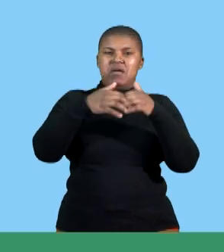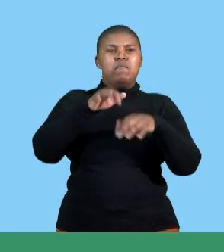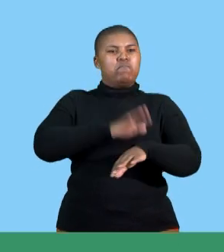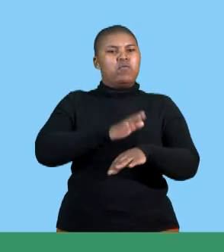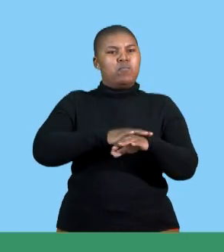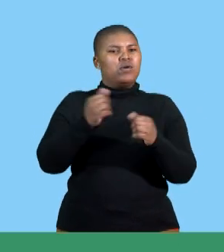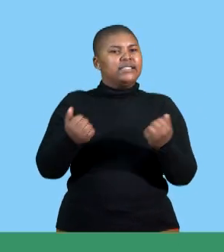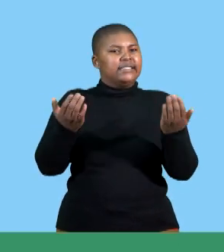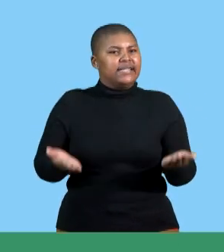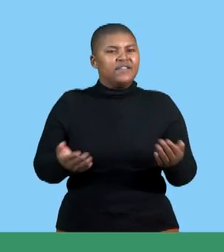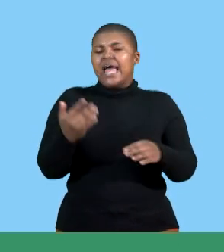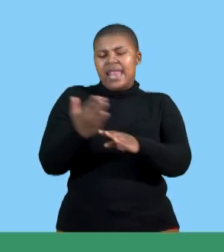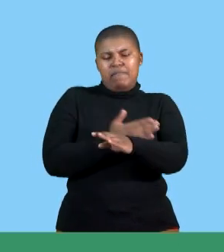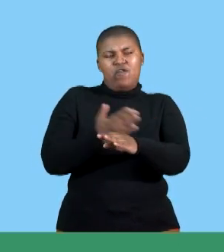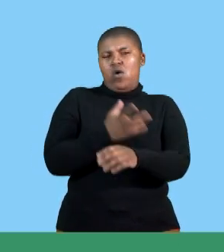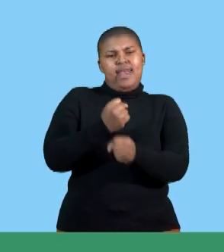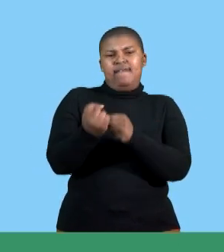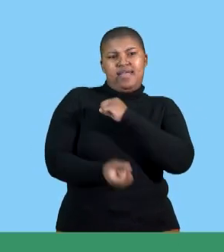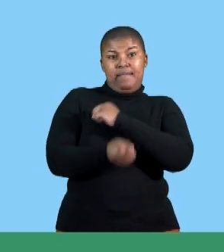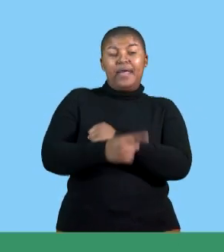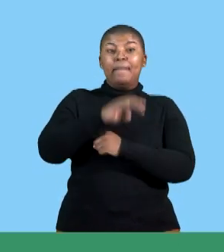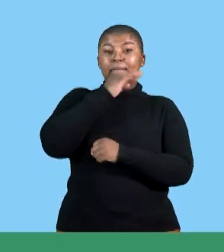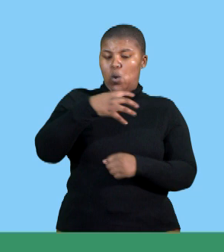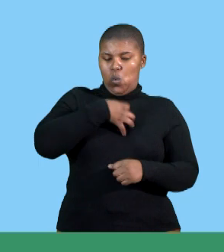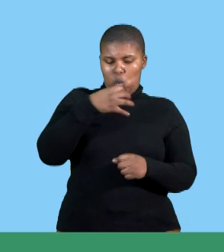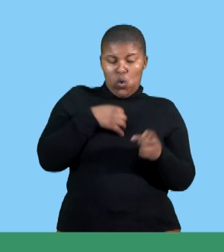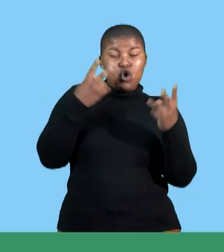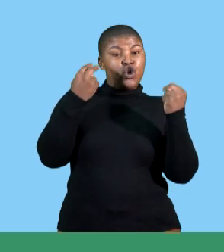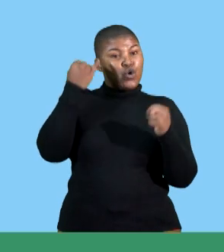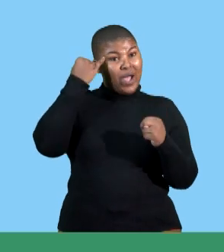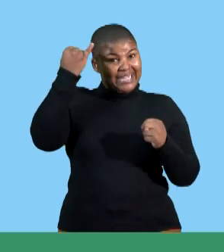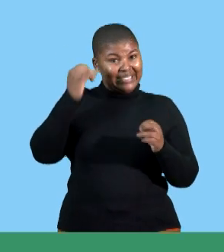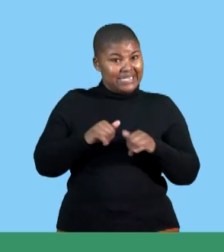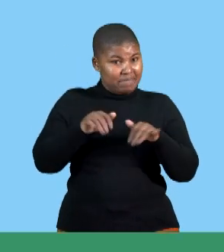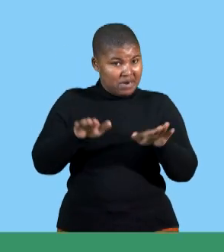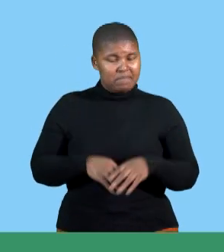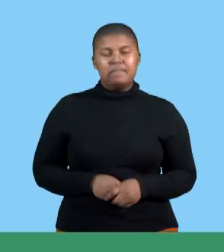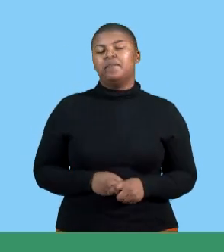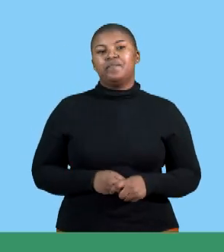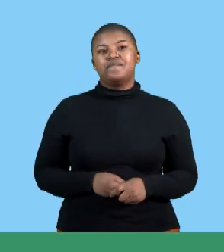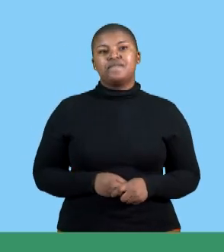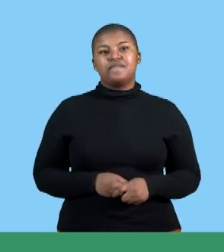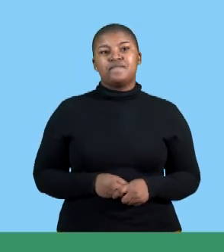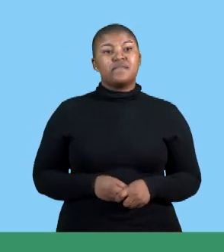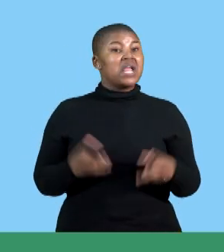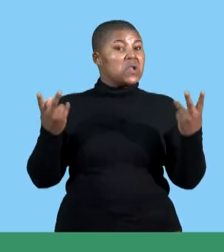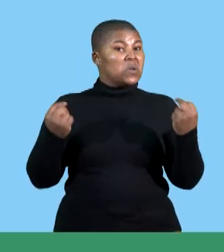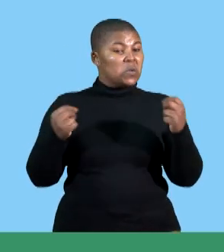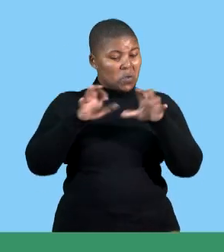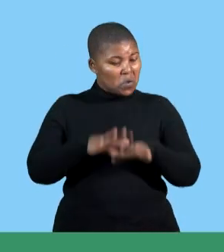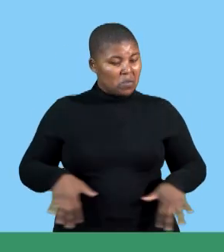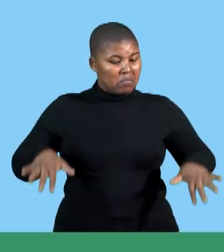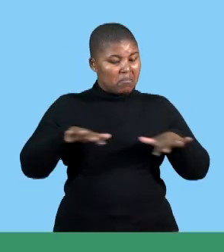products or services, things that have never been come up with before. They create a new market. Remember, a